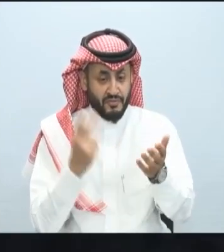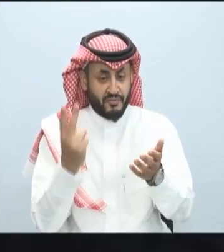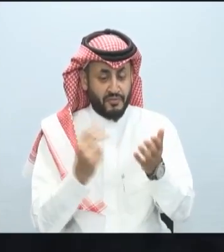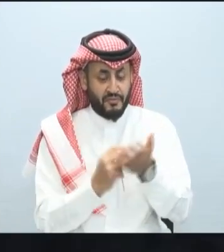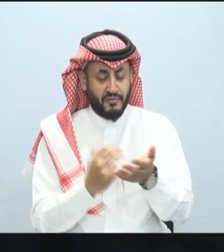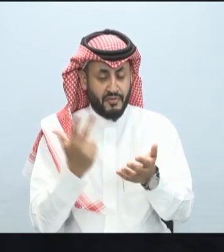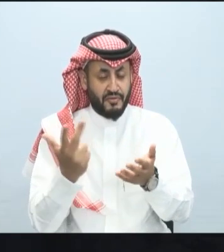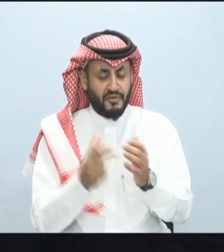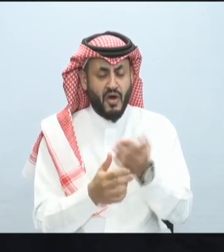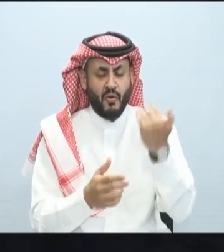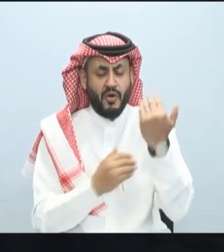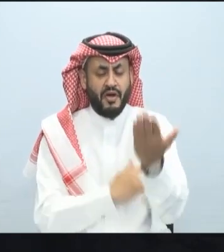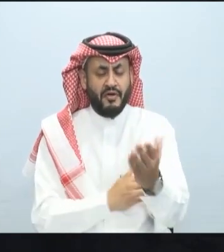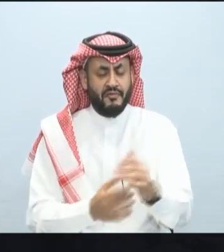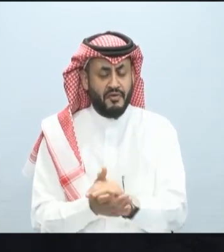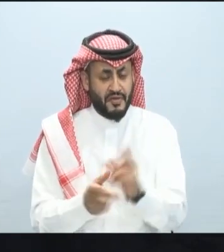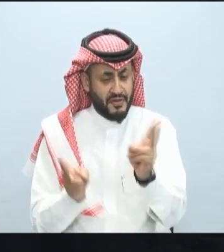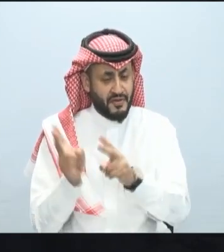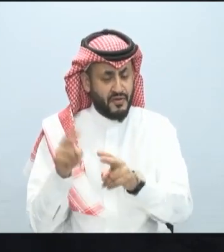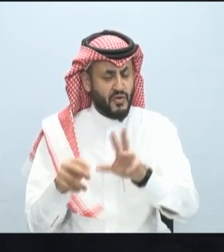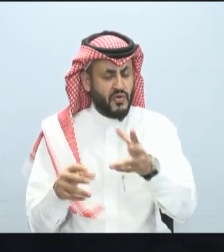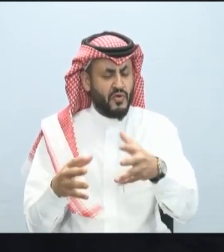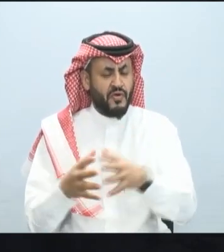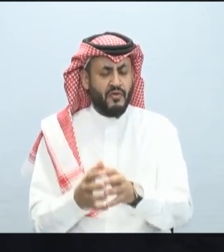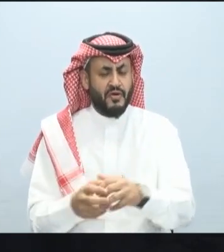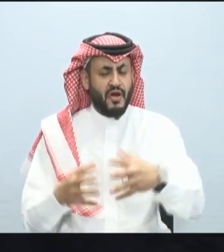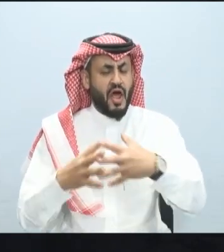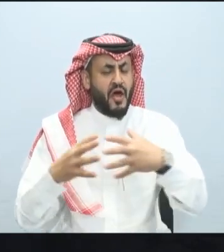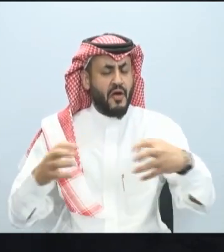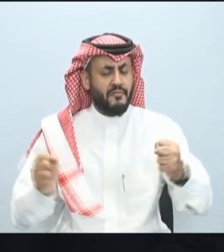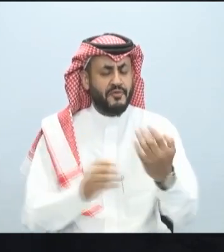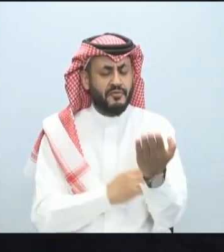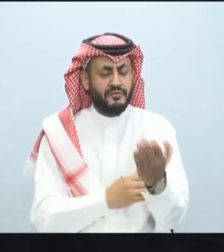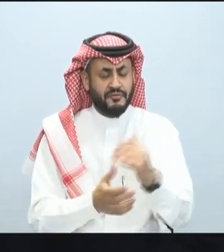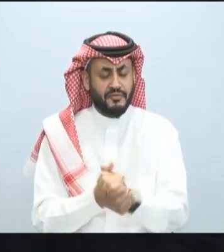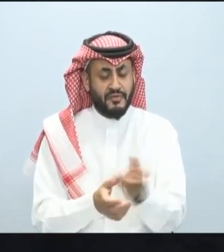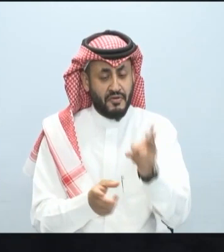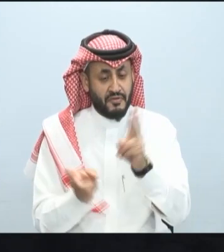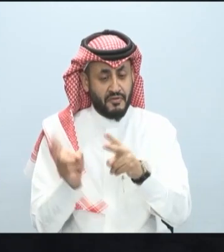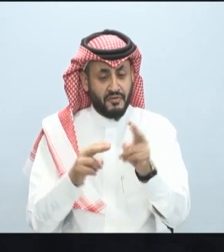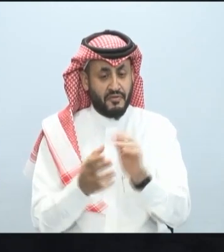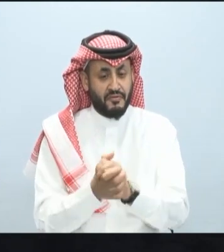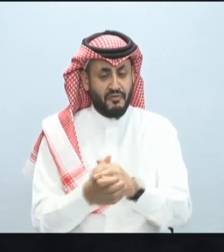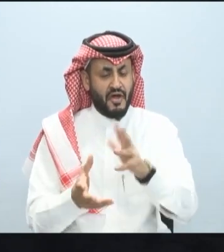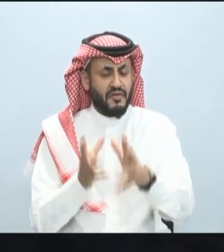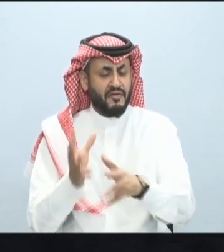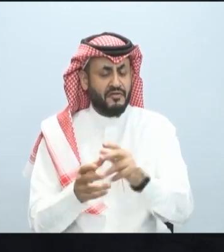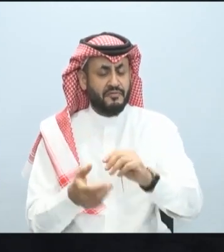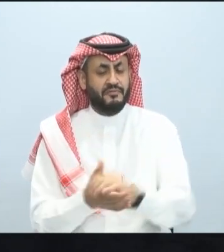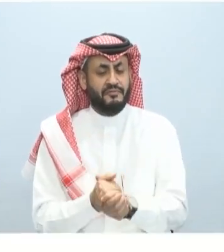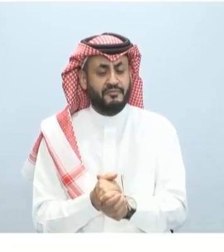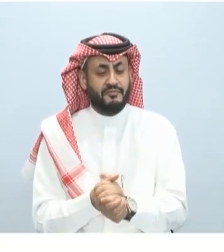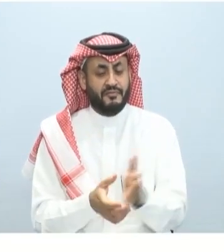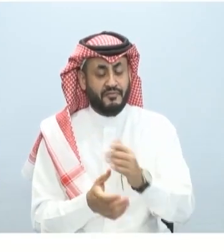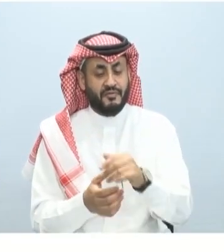Unit 3. We discussed how to write an explanatory. We also discussed how to write a descriptive, and we have